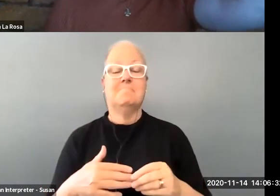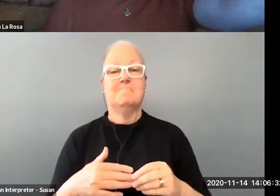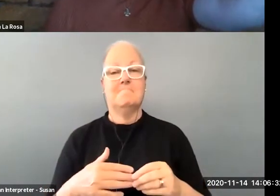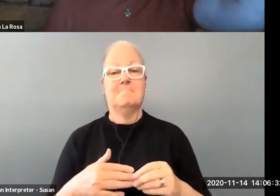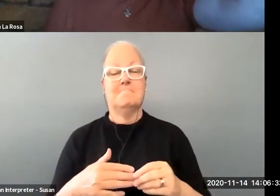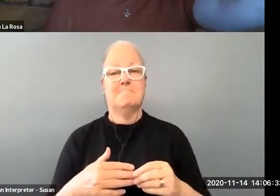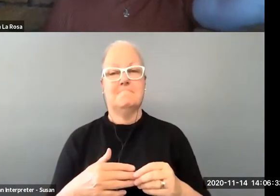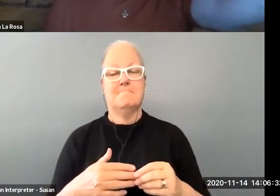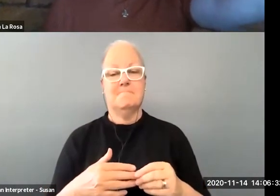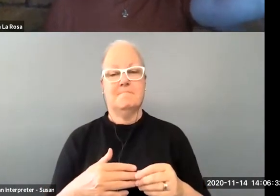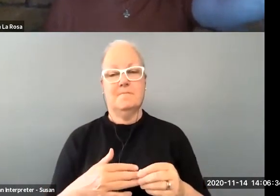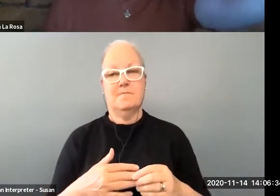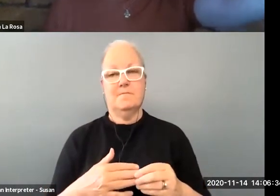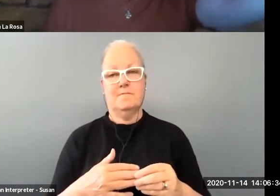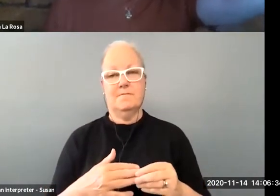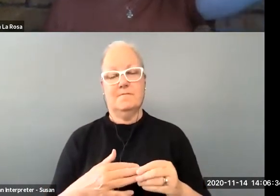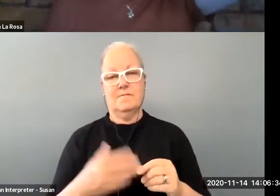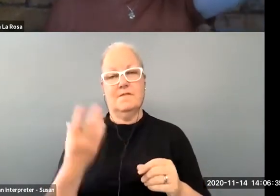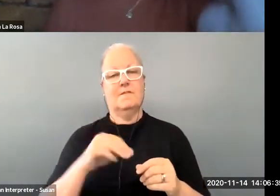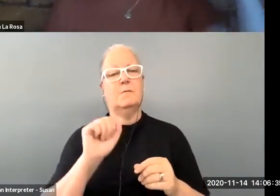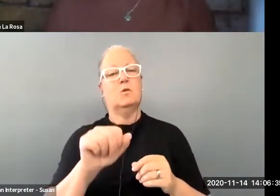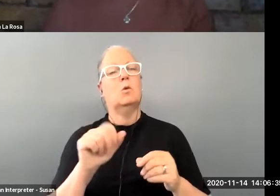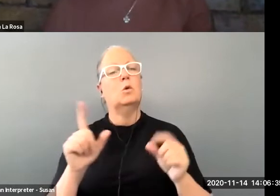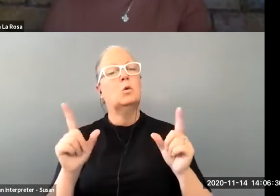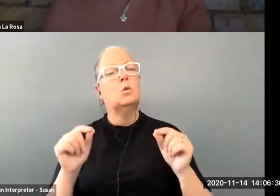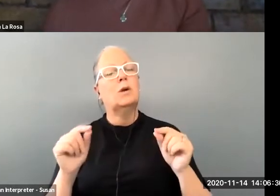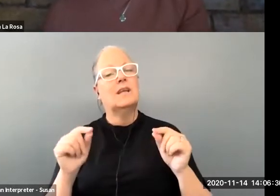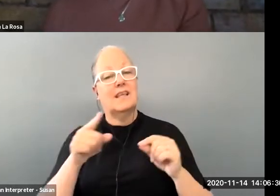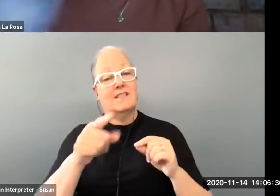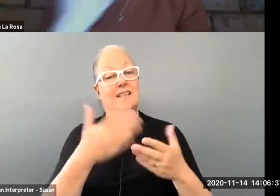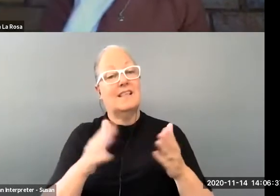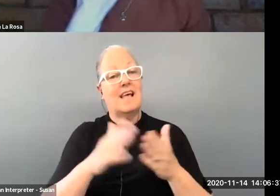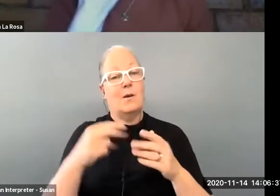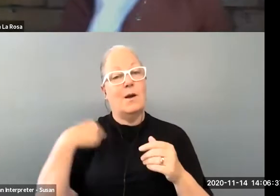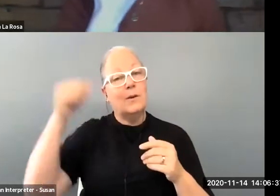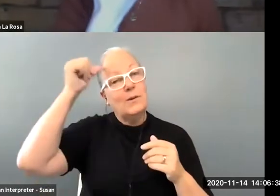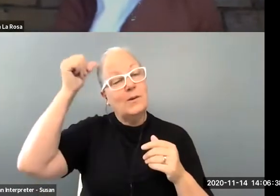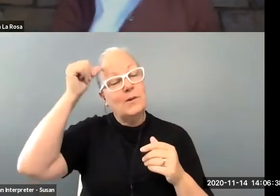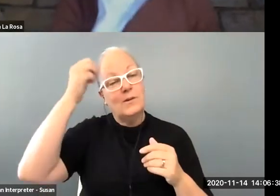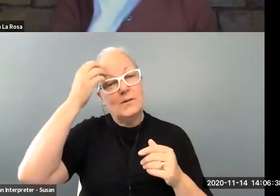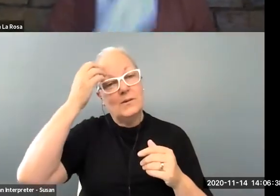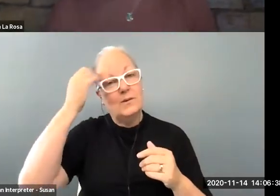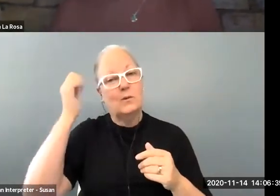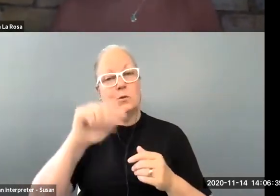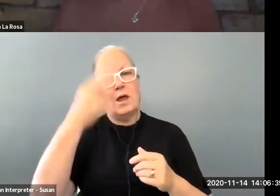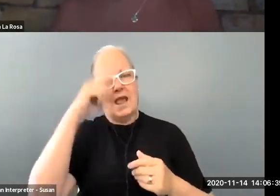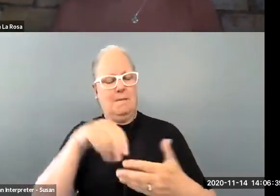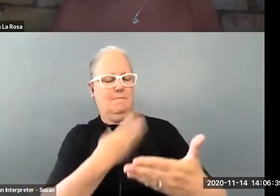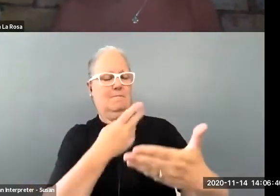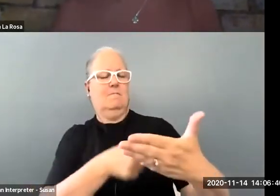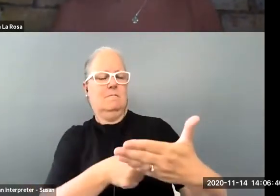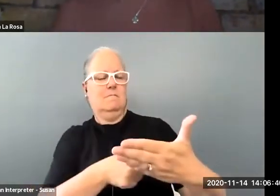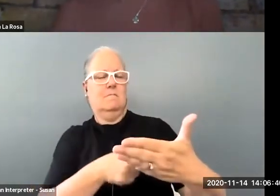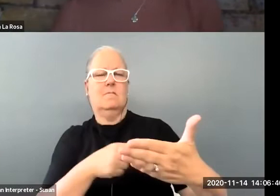love and I whatever from your Twitter presence, Anna. That's how I knew you. When your name came up, I just kind of